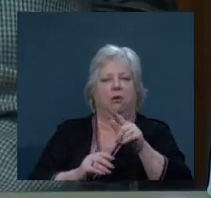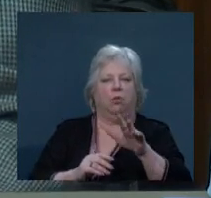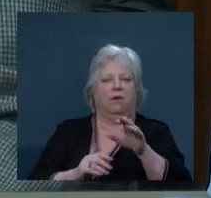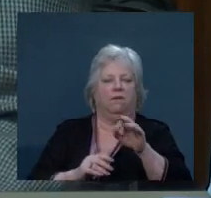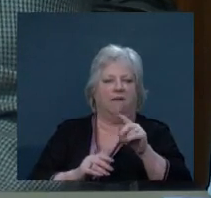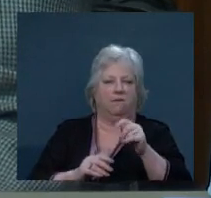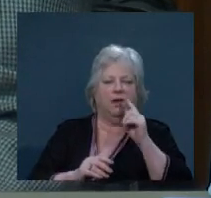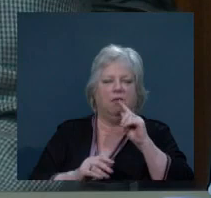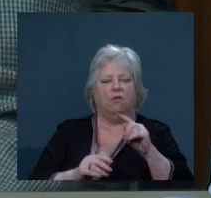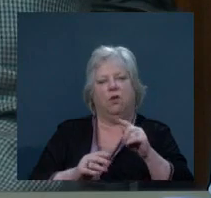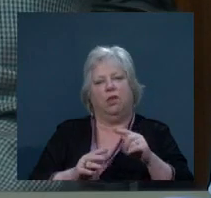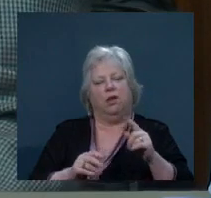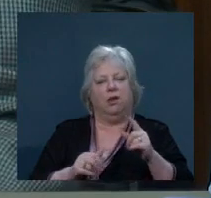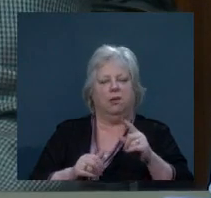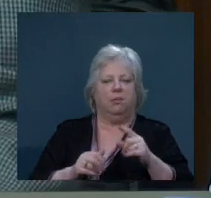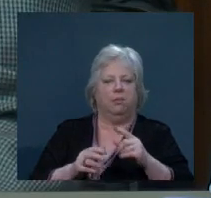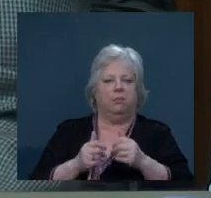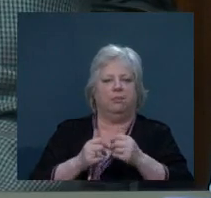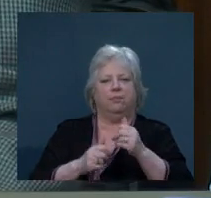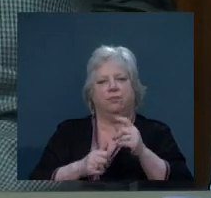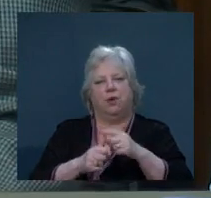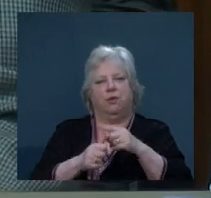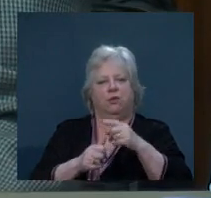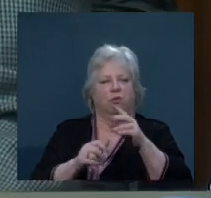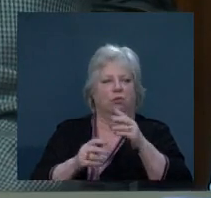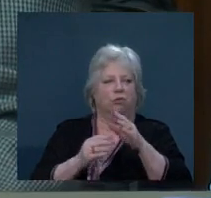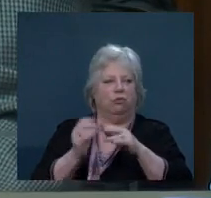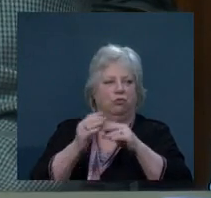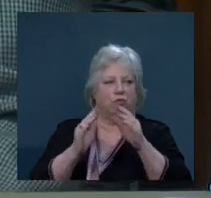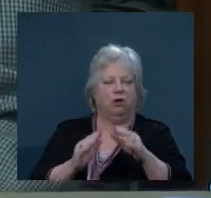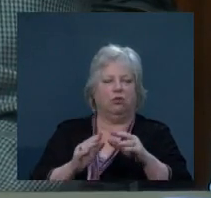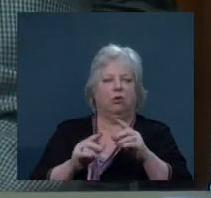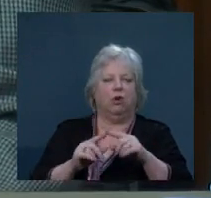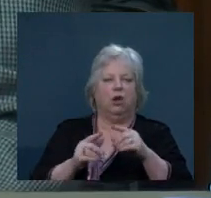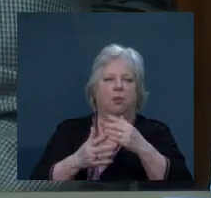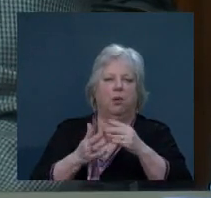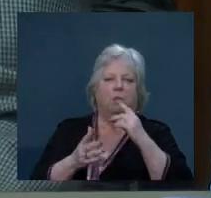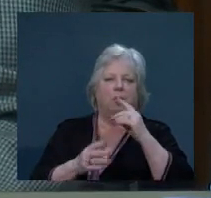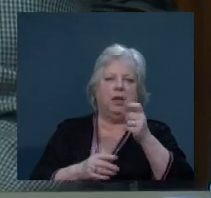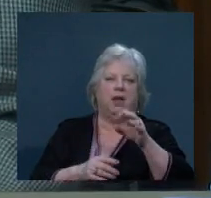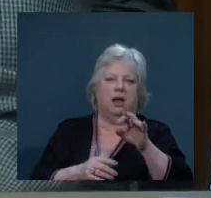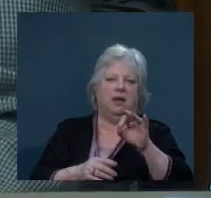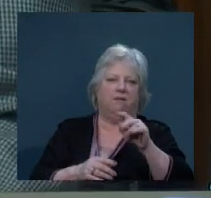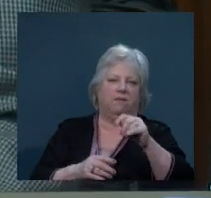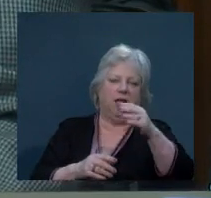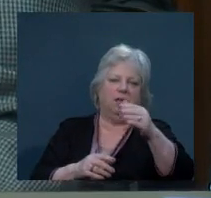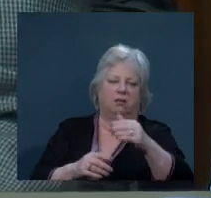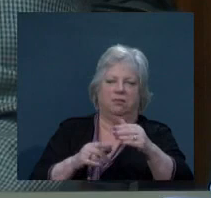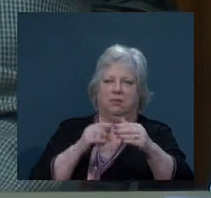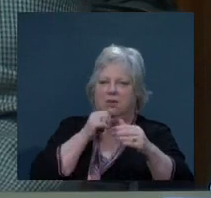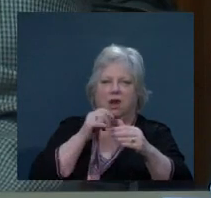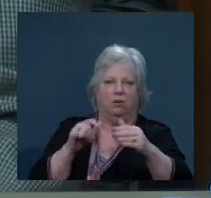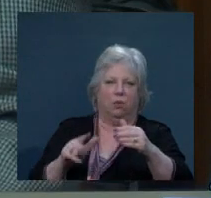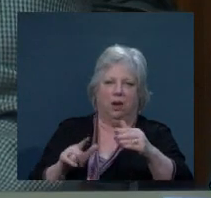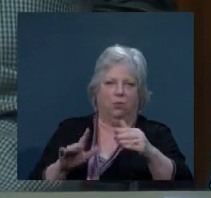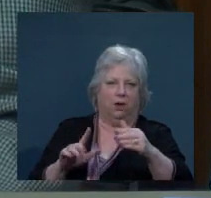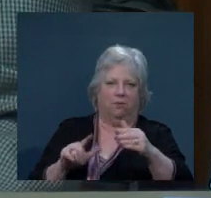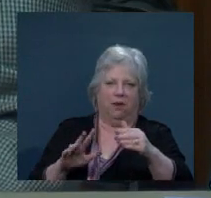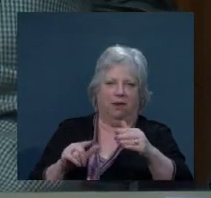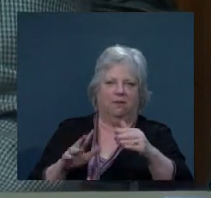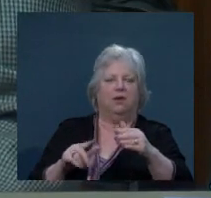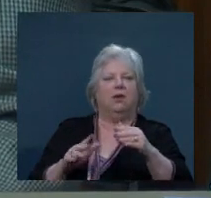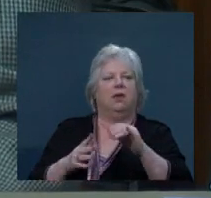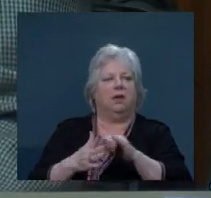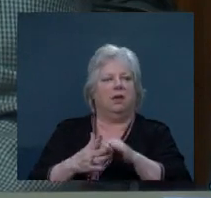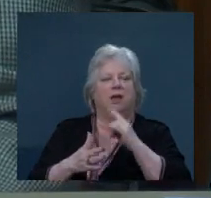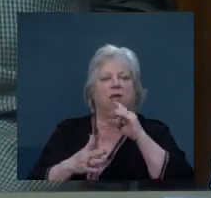structure in R3 zoning. A portion of the northernmost structure will be located approximately 19 feet back from the front or north property line, and